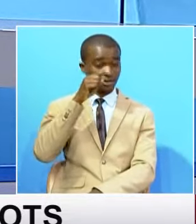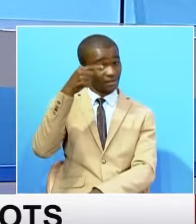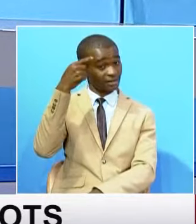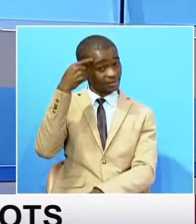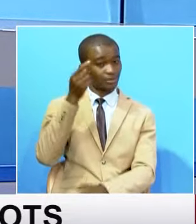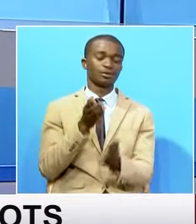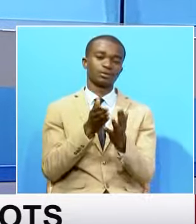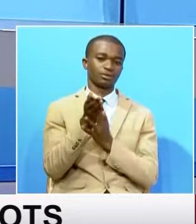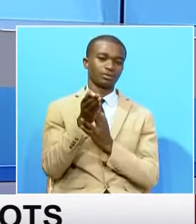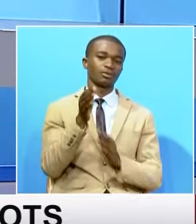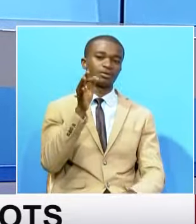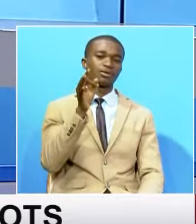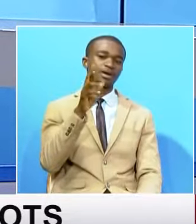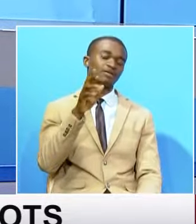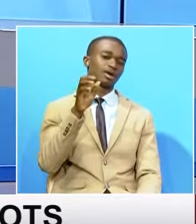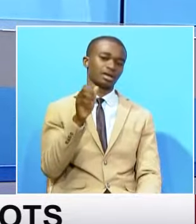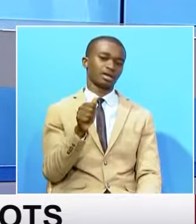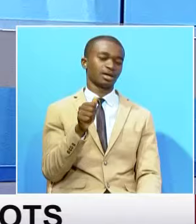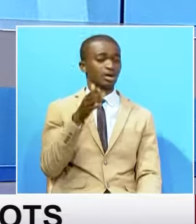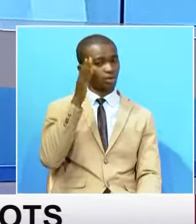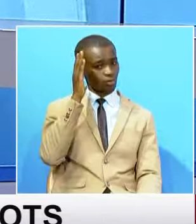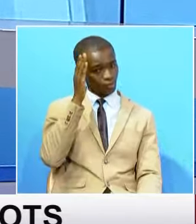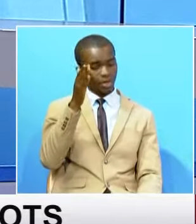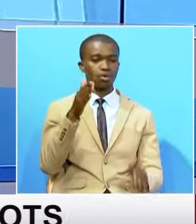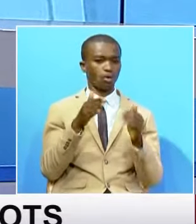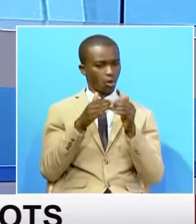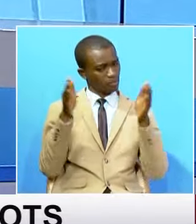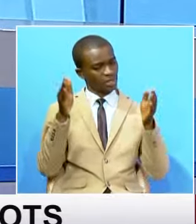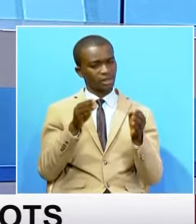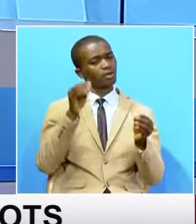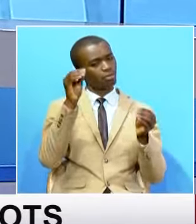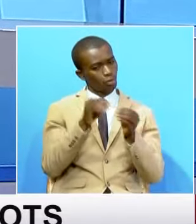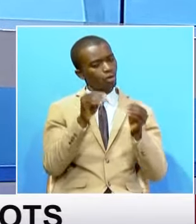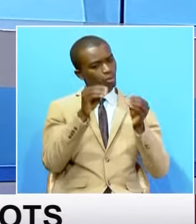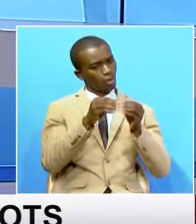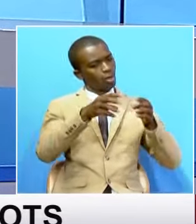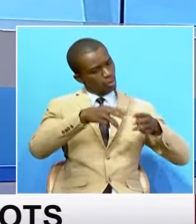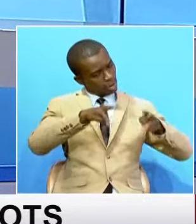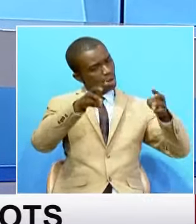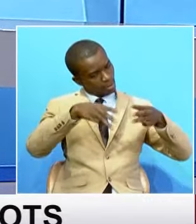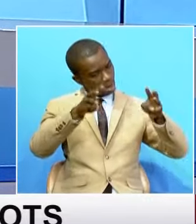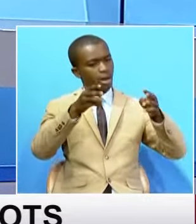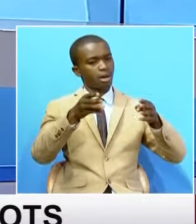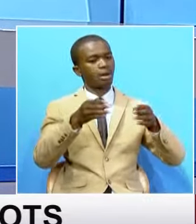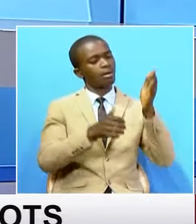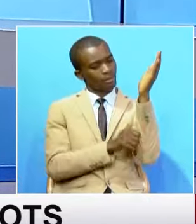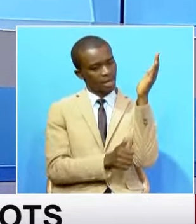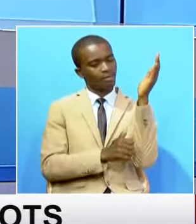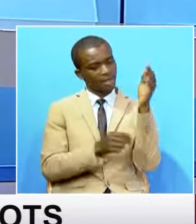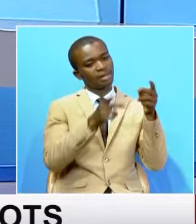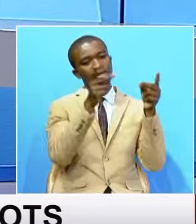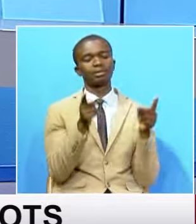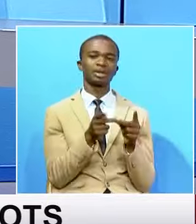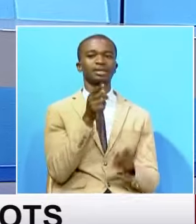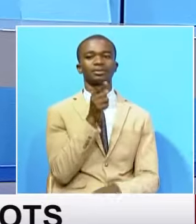Agency, FRA, will open more maize depots in strategic points before the onset of the rain season. Mr. Mulomba